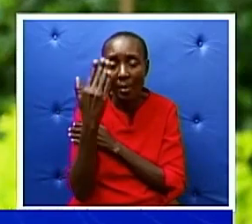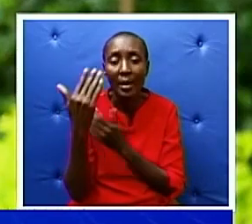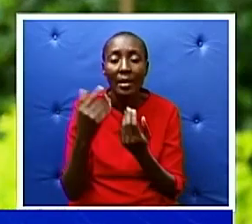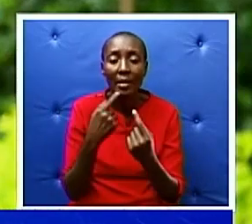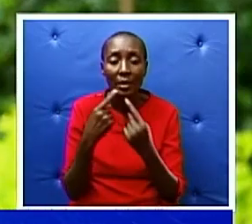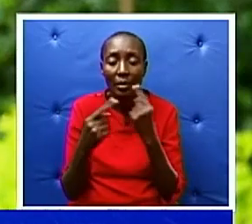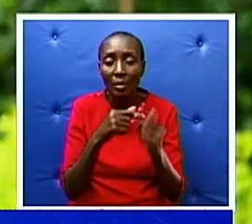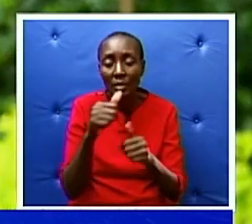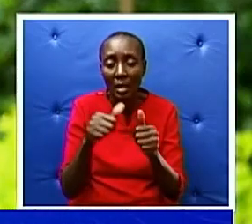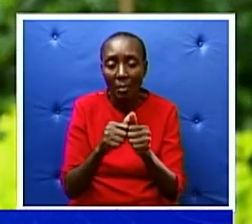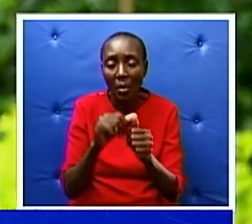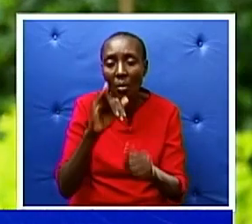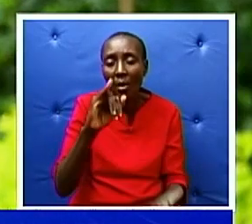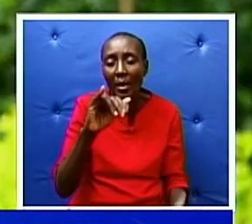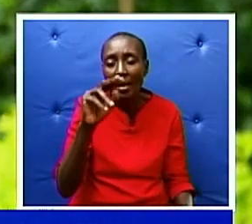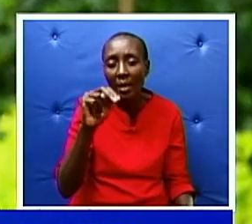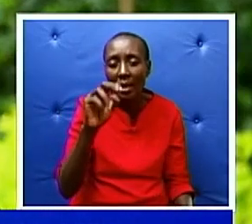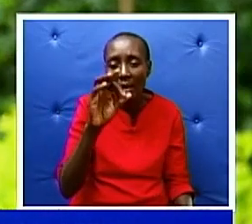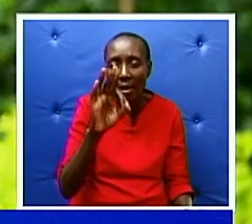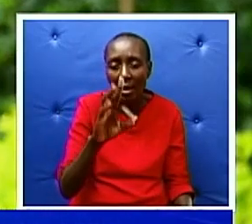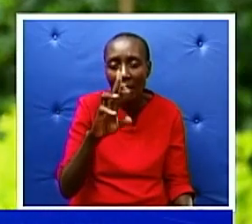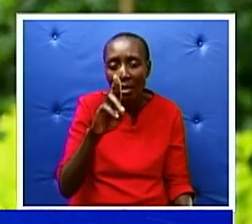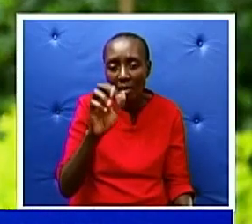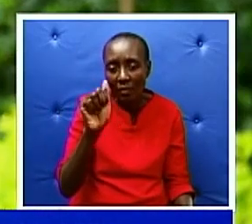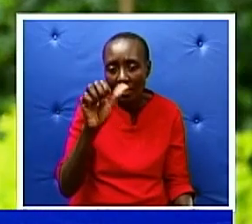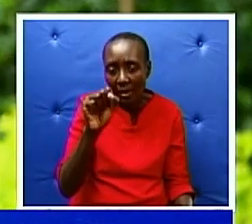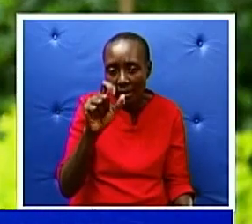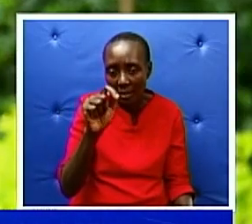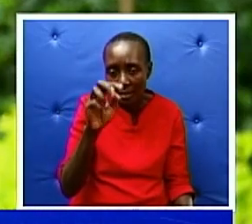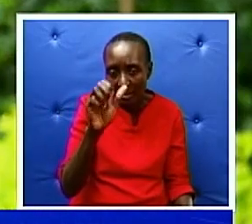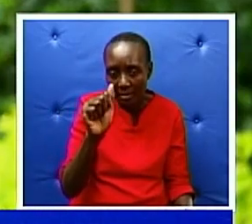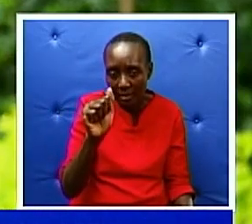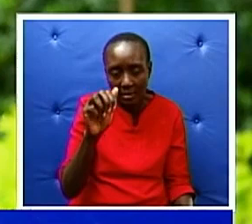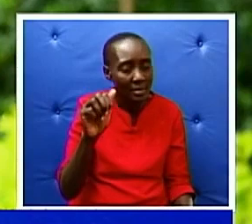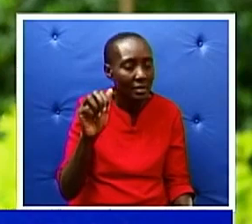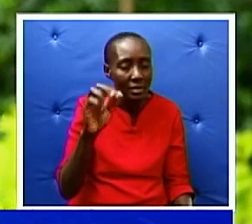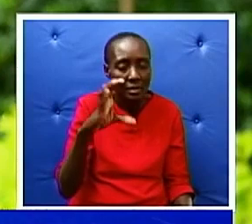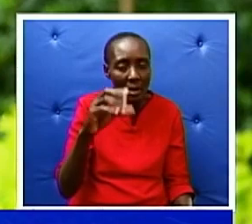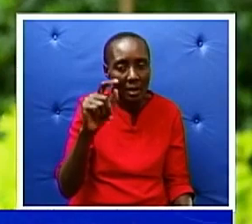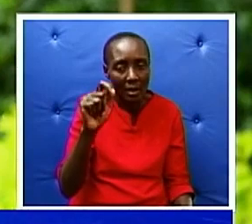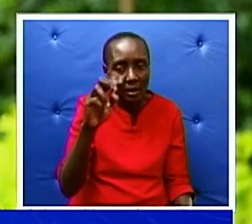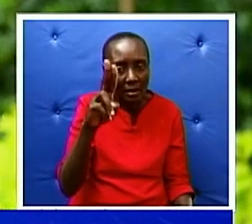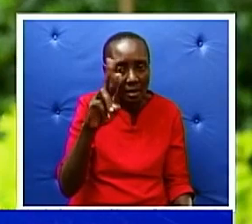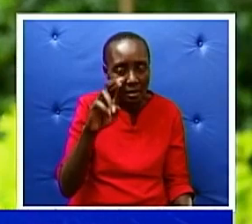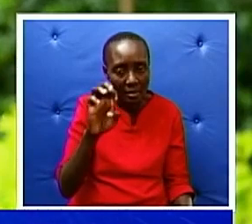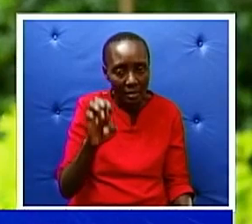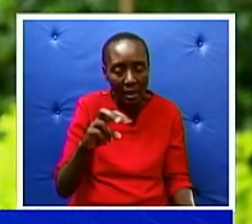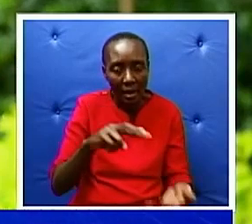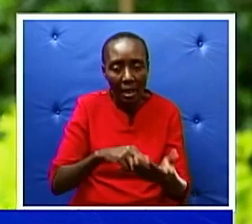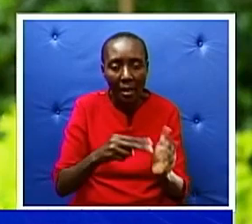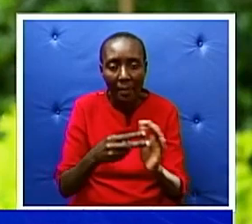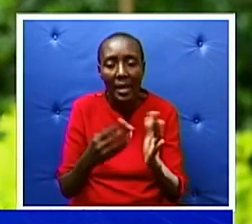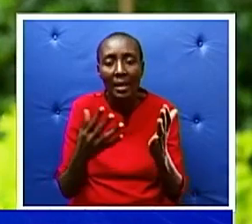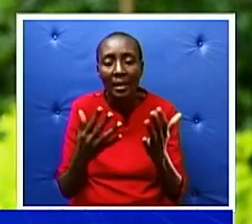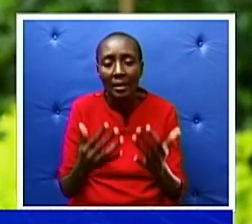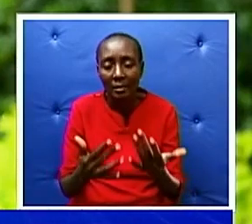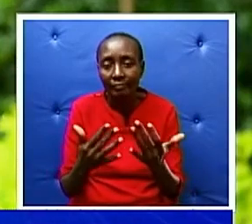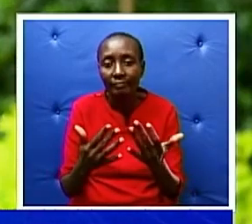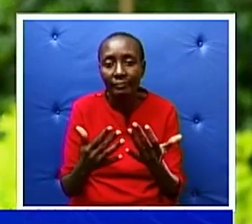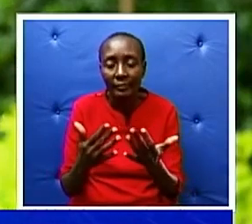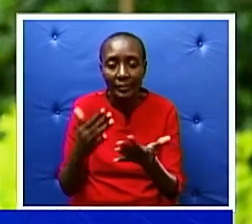about infrastructure. And so is this part of President Uhuru Kenyatta's